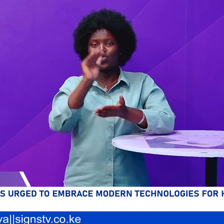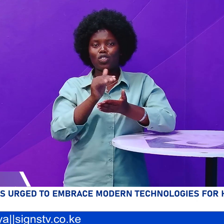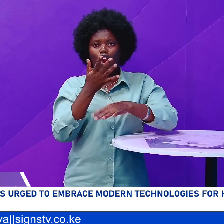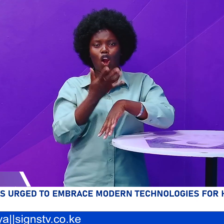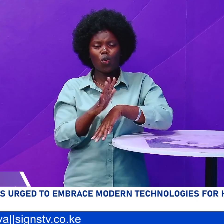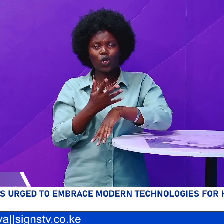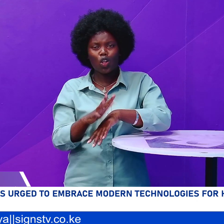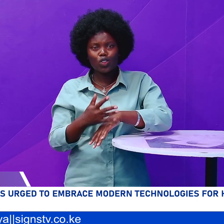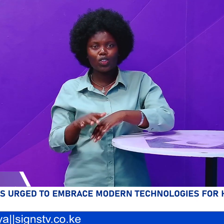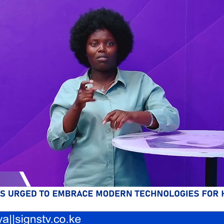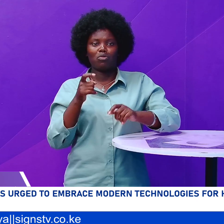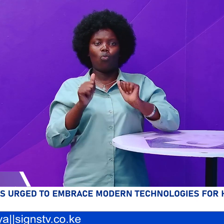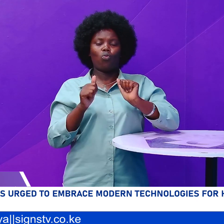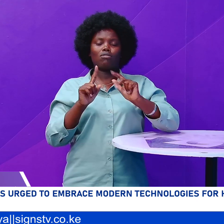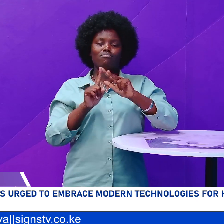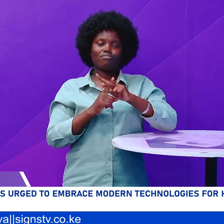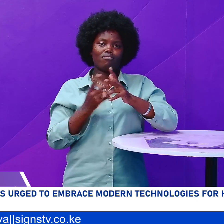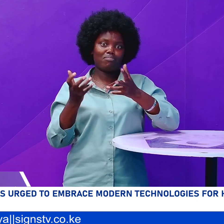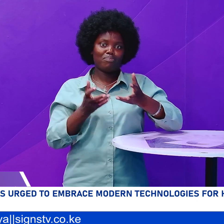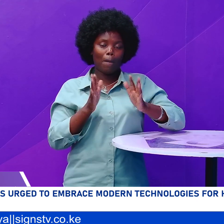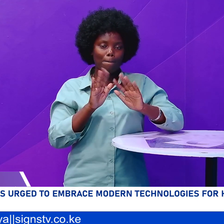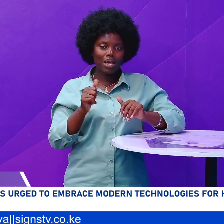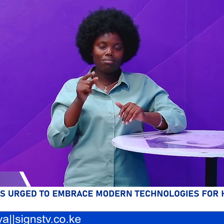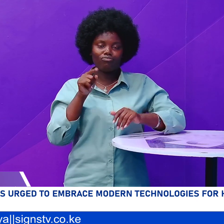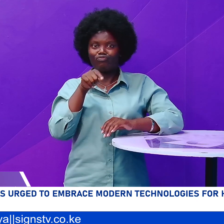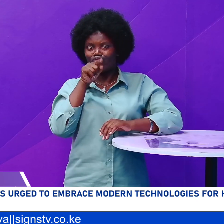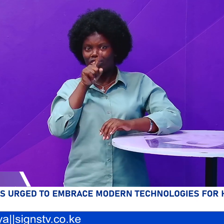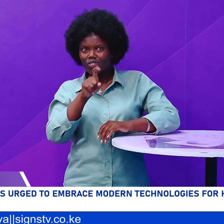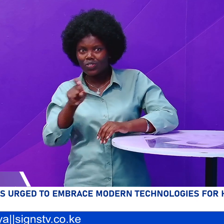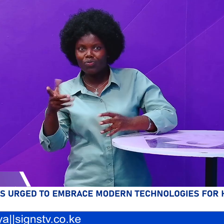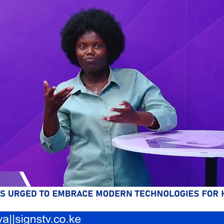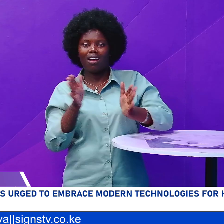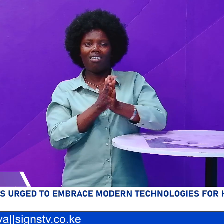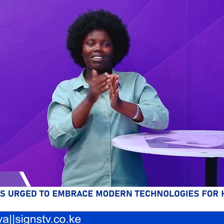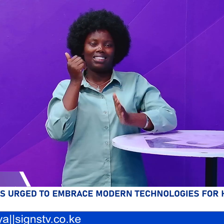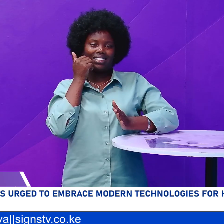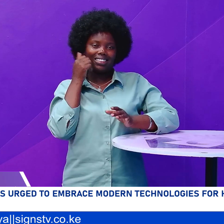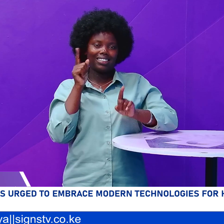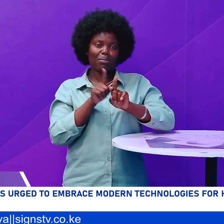significantly improve productivity and reduce losses caused by pests and diseases.